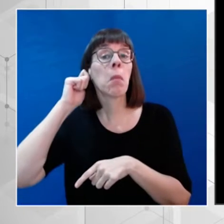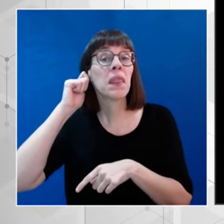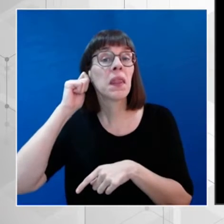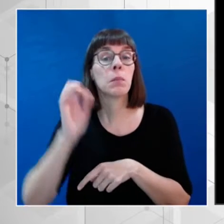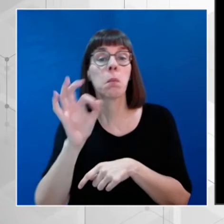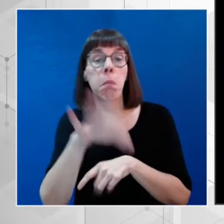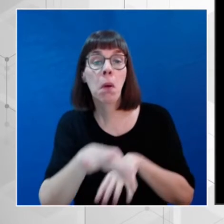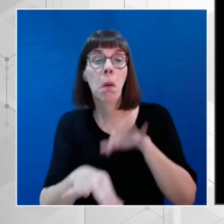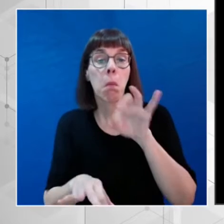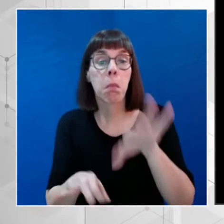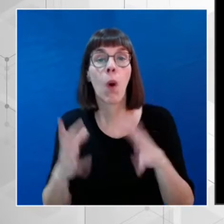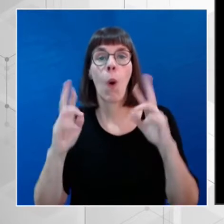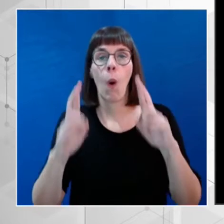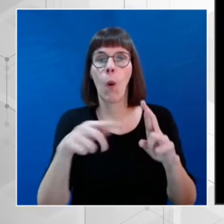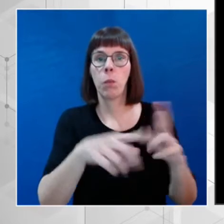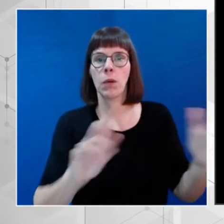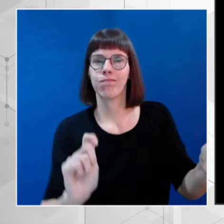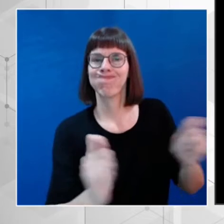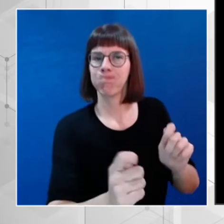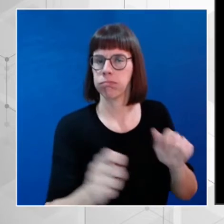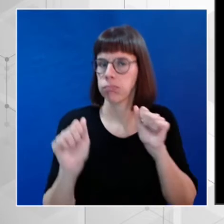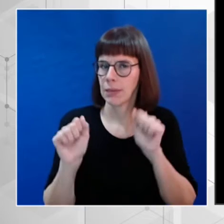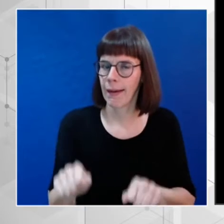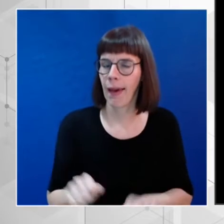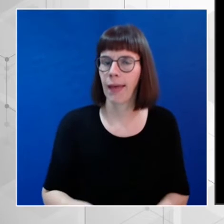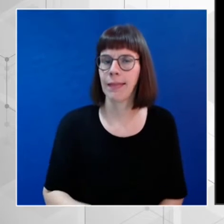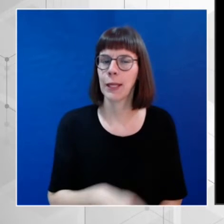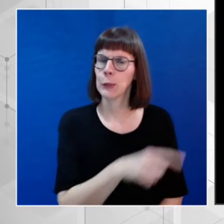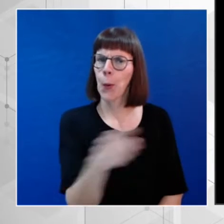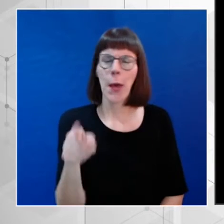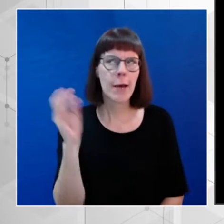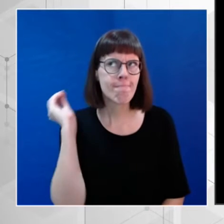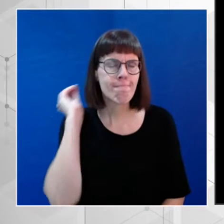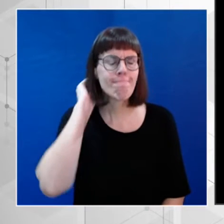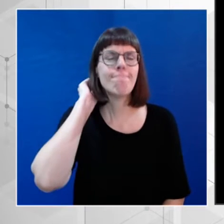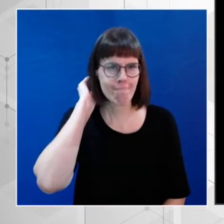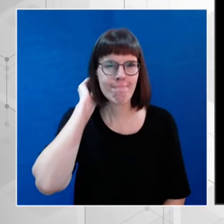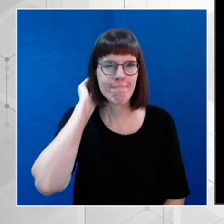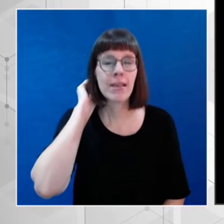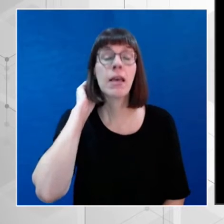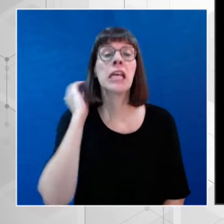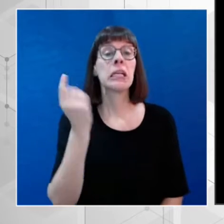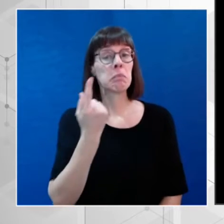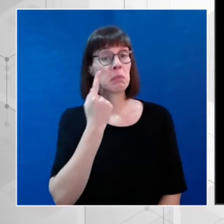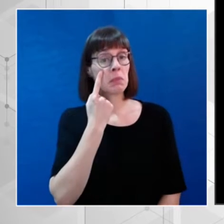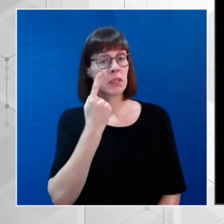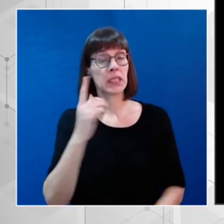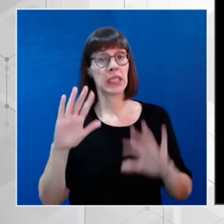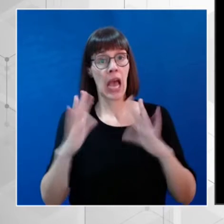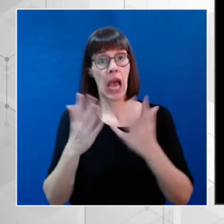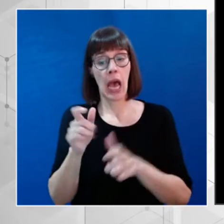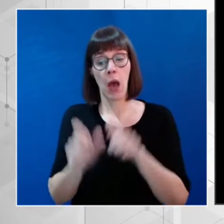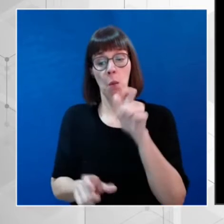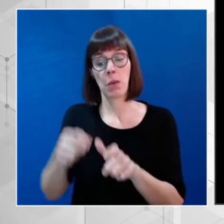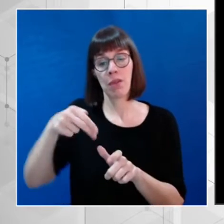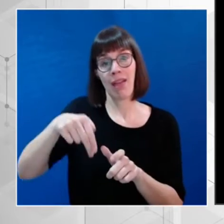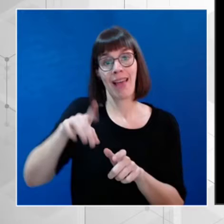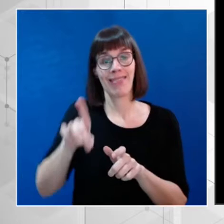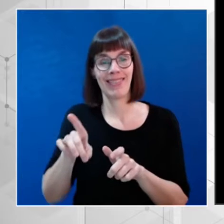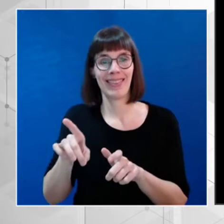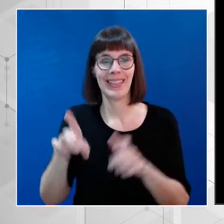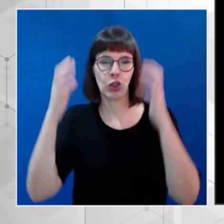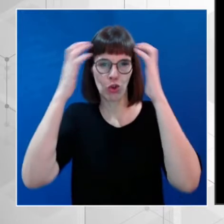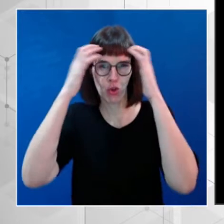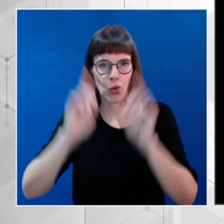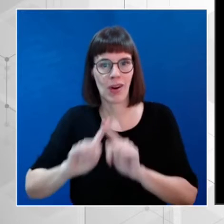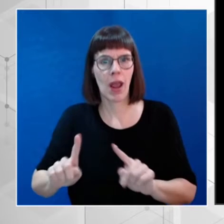at least. So with that in mind, let's see some of the ways that ND users can be different from